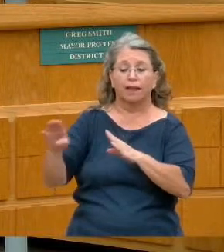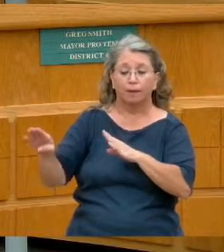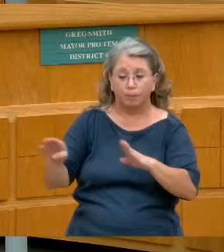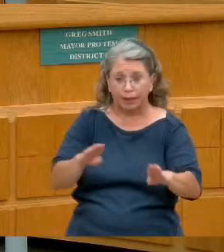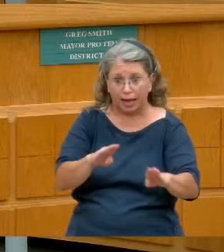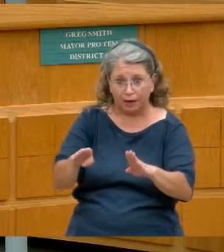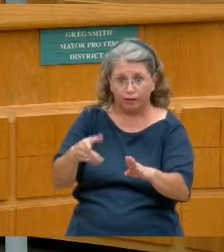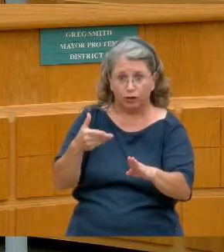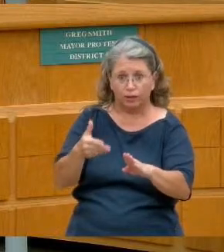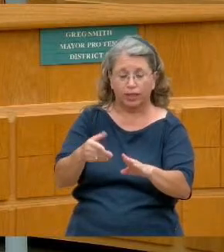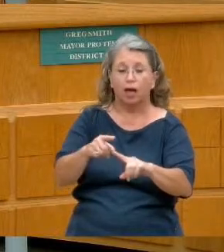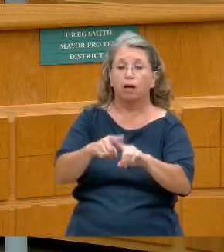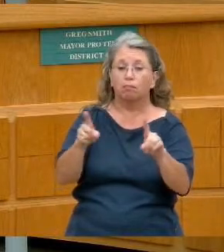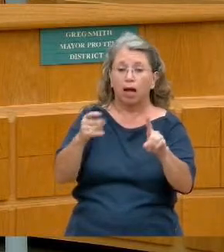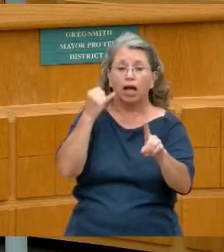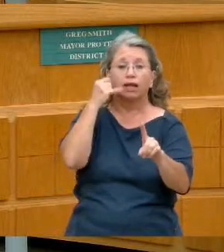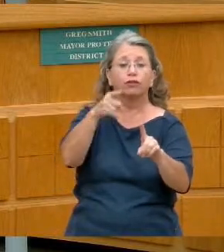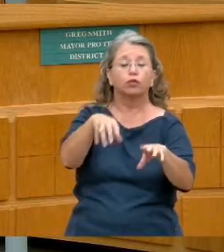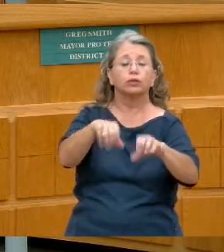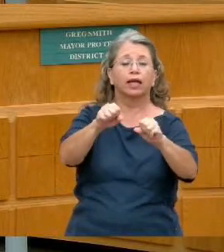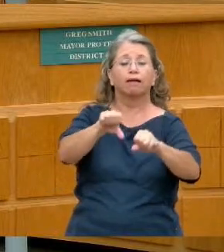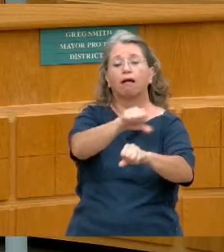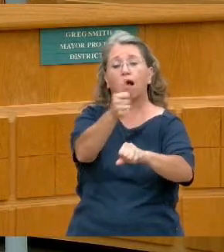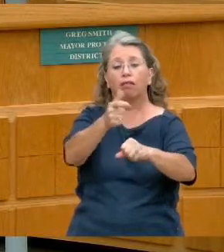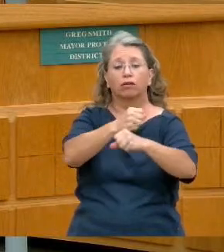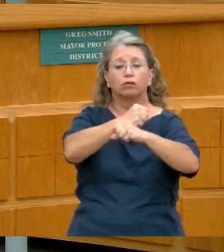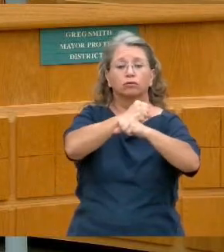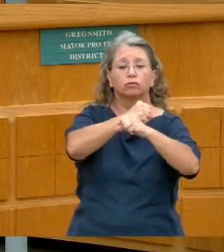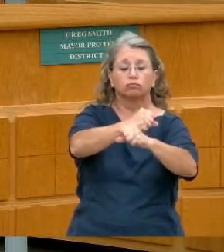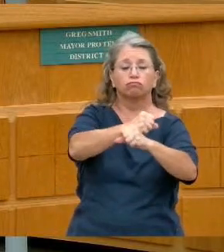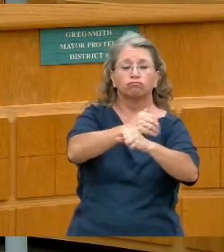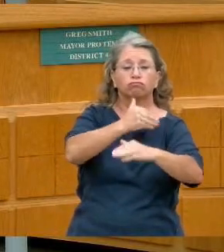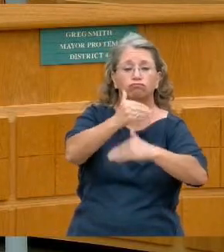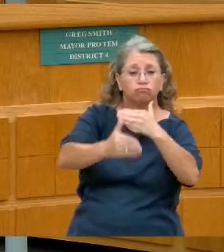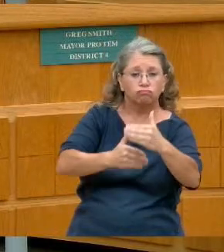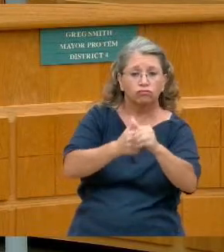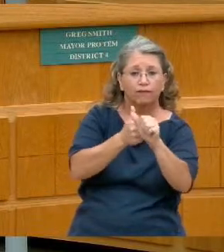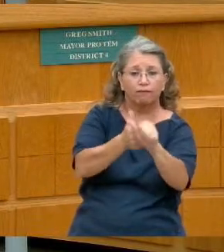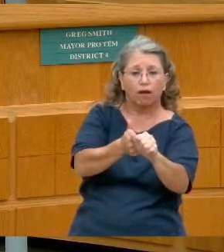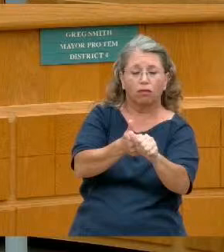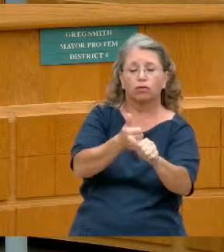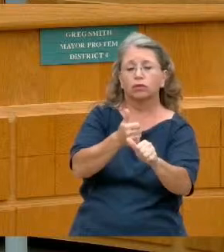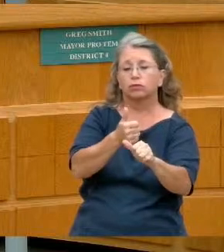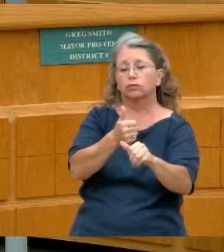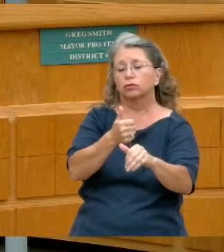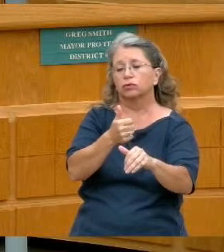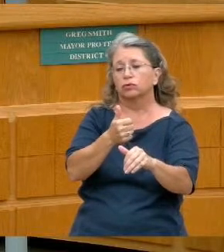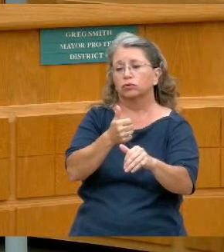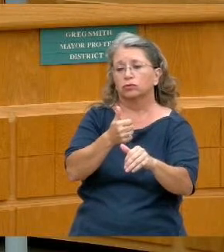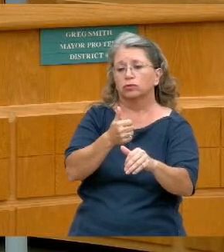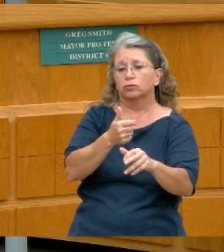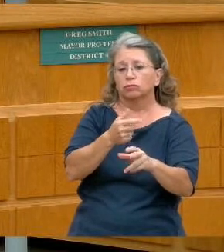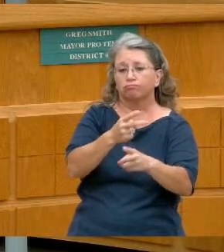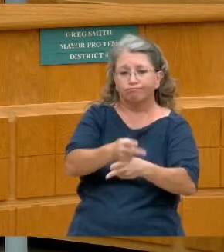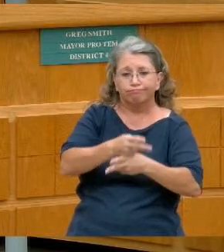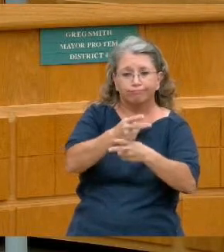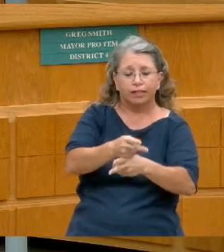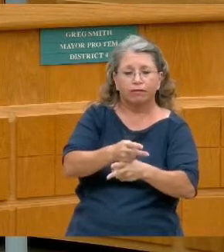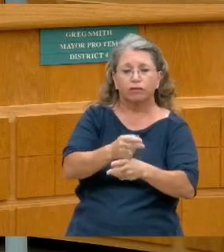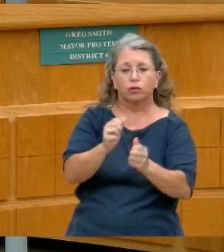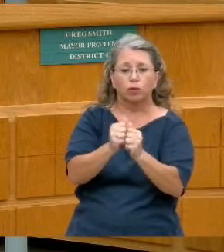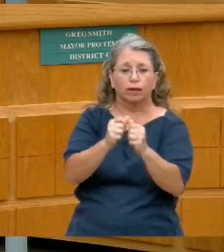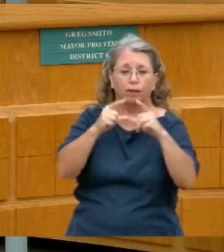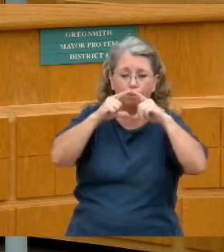to offset that you might be close to other people, it could mean that this is not necessarily going